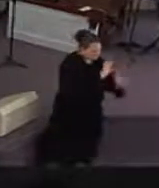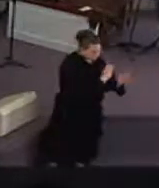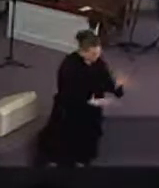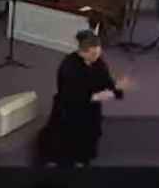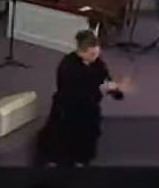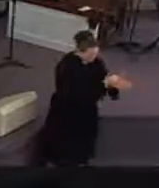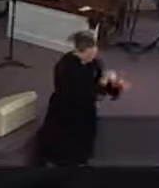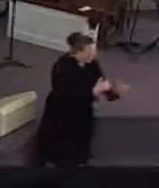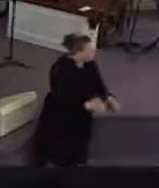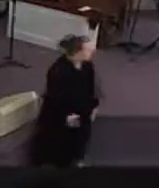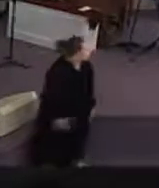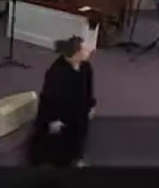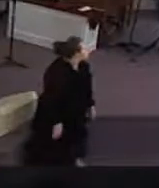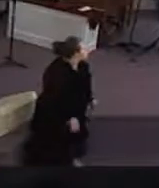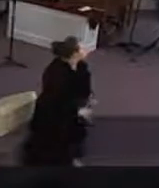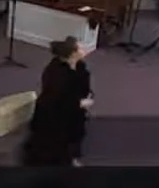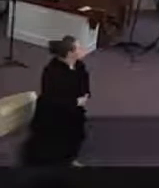Amen.